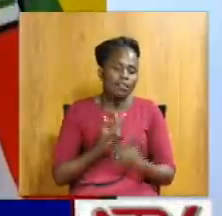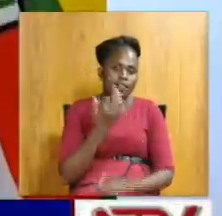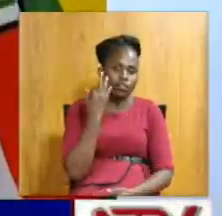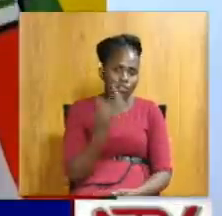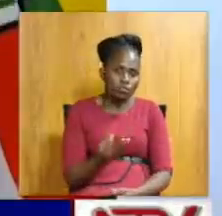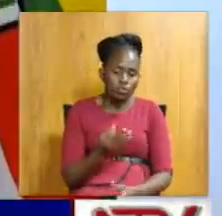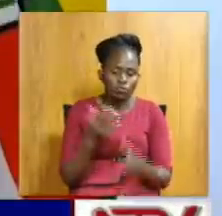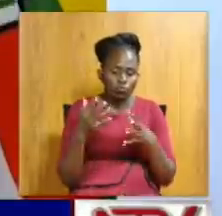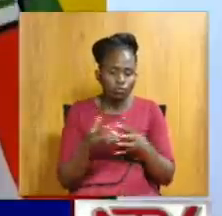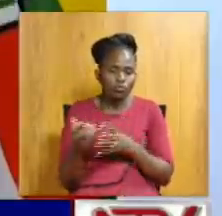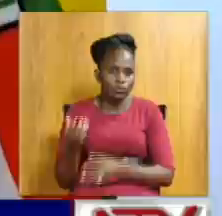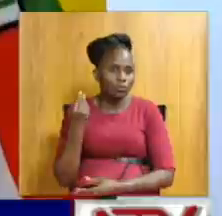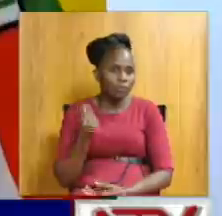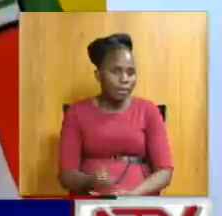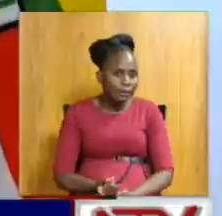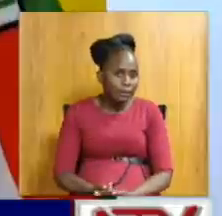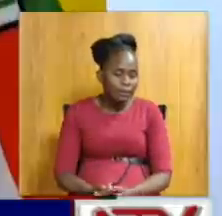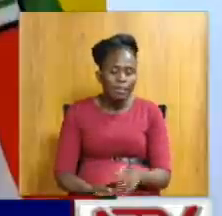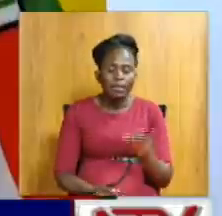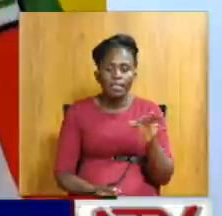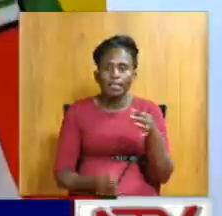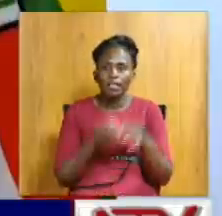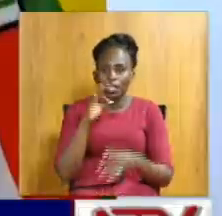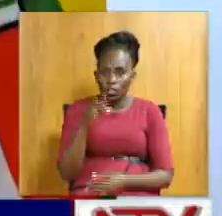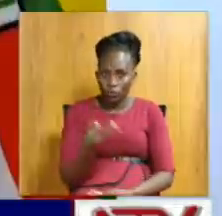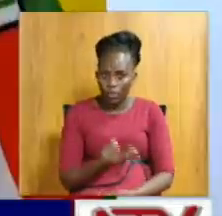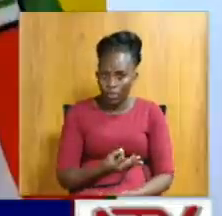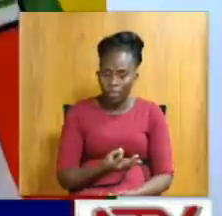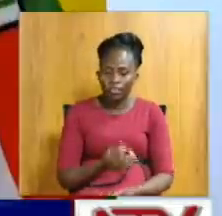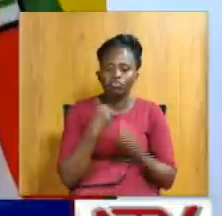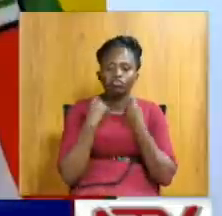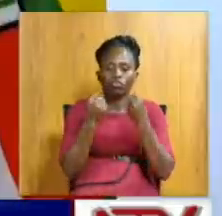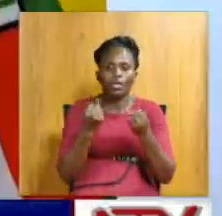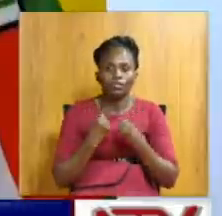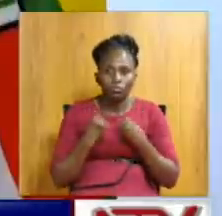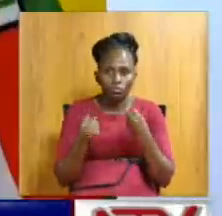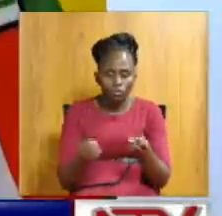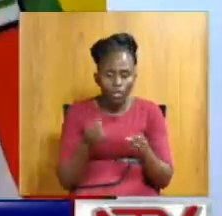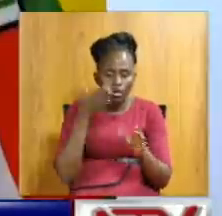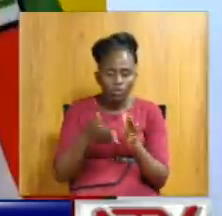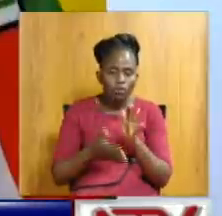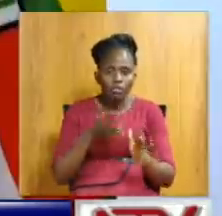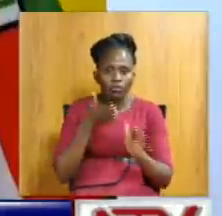pushers. The three cost pushers are transport, rail and water,